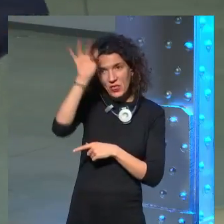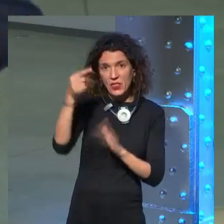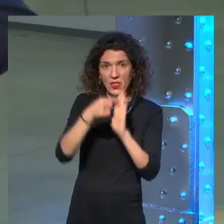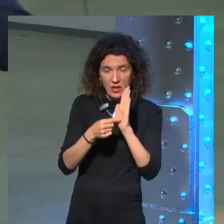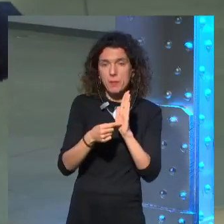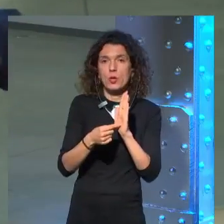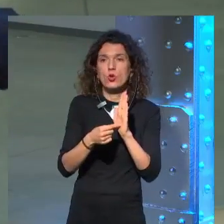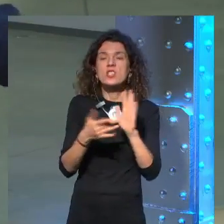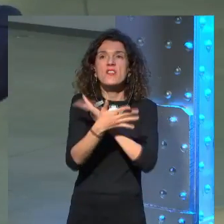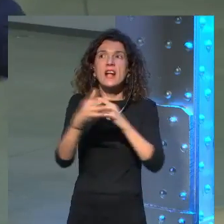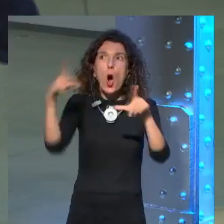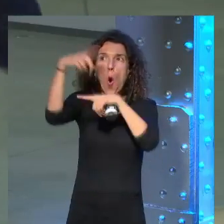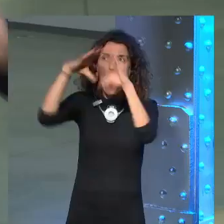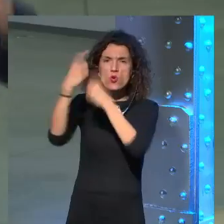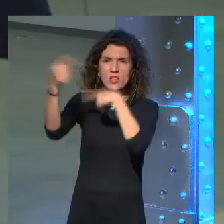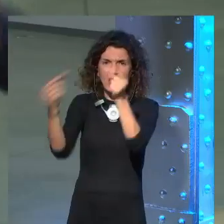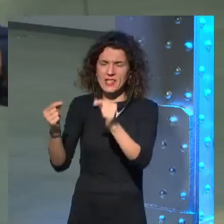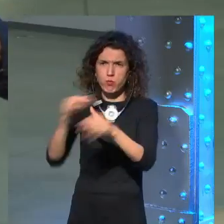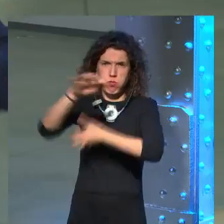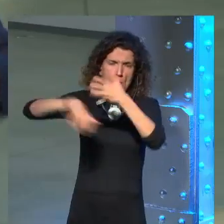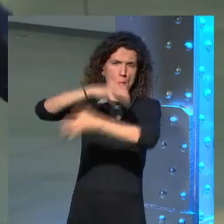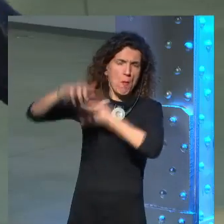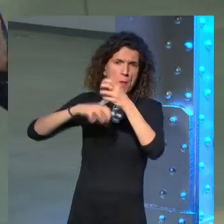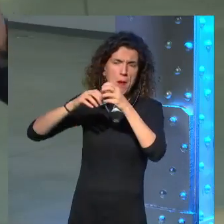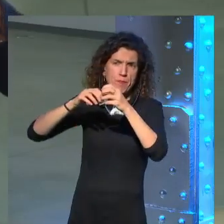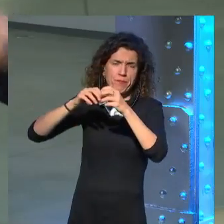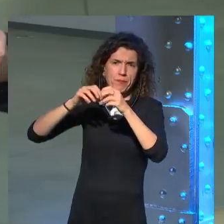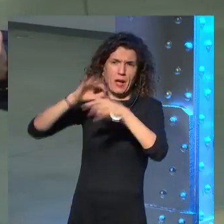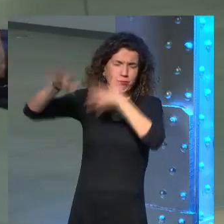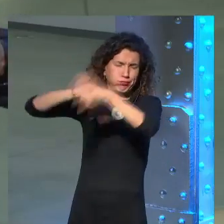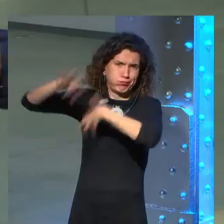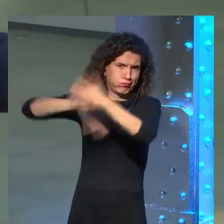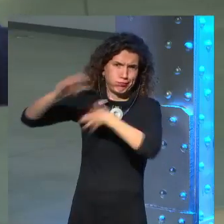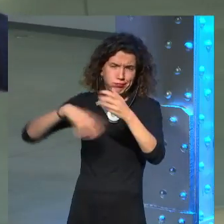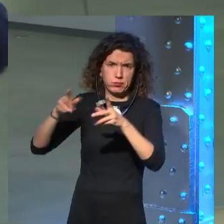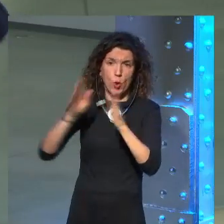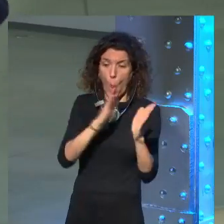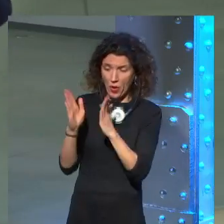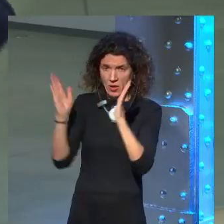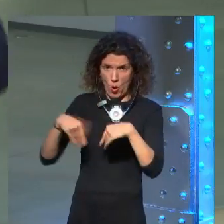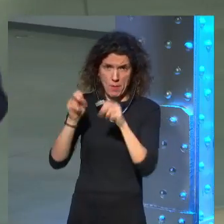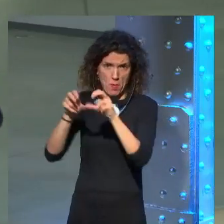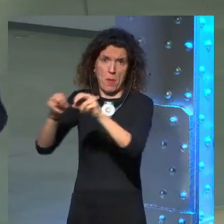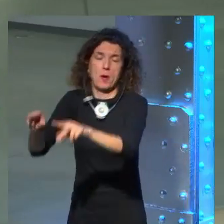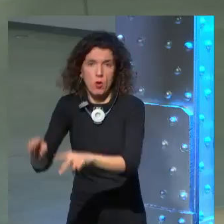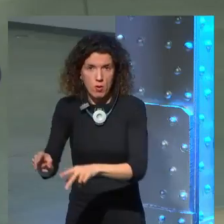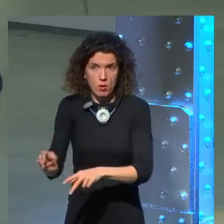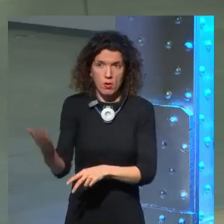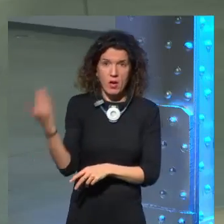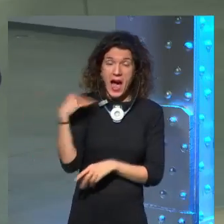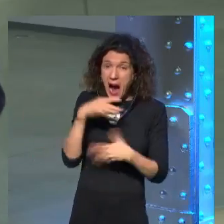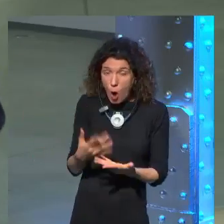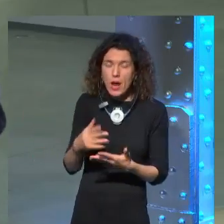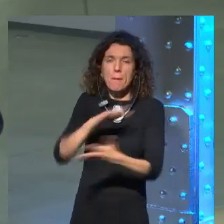disordered. Entropy is increasing. Why was the universe in a very low state of entropy and it's getting bigger? He believes that